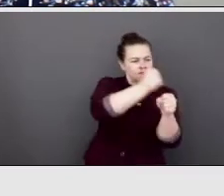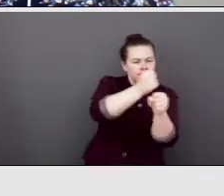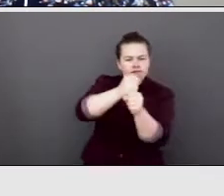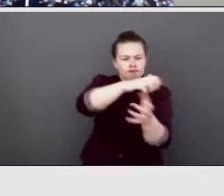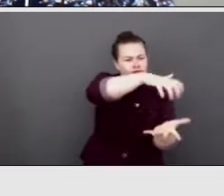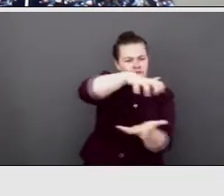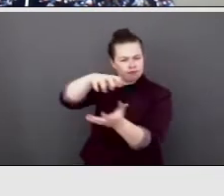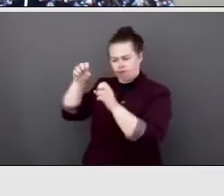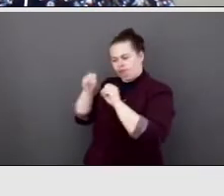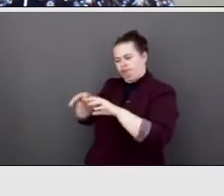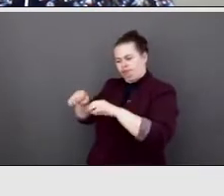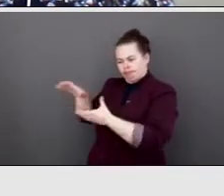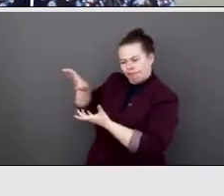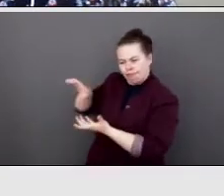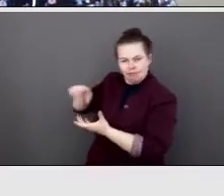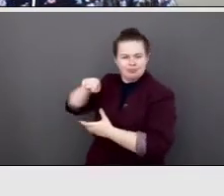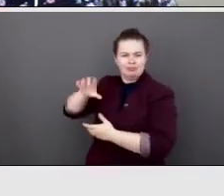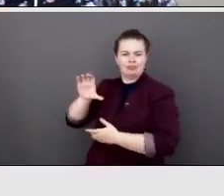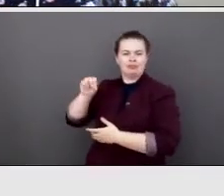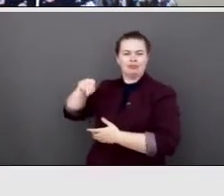development process.